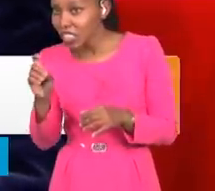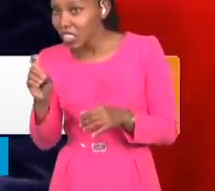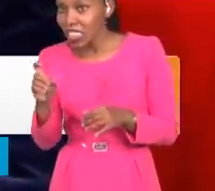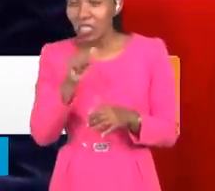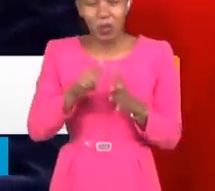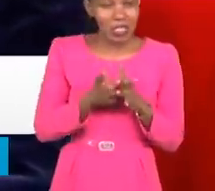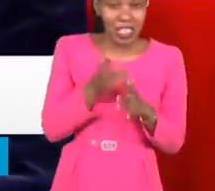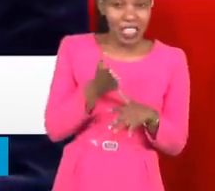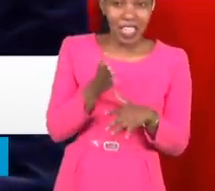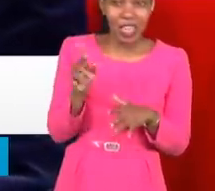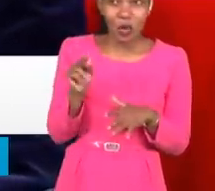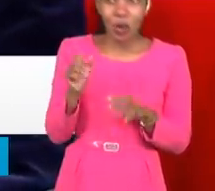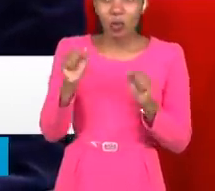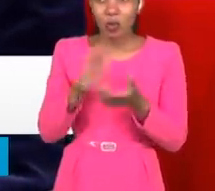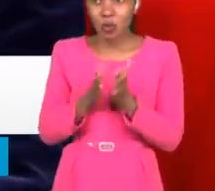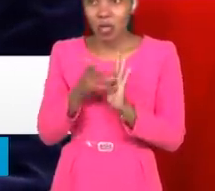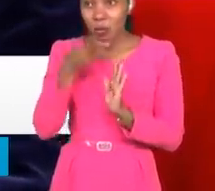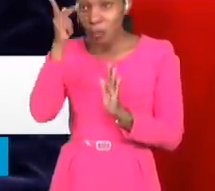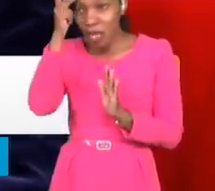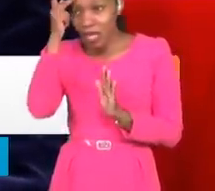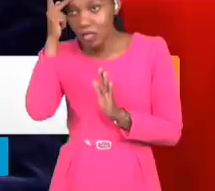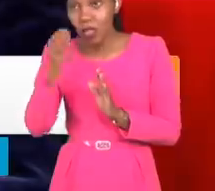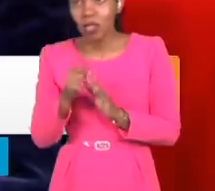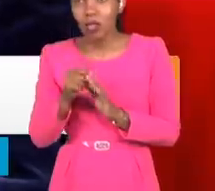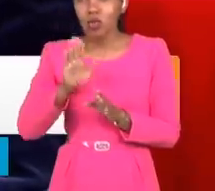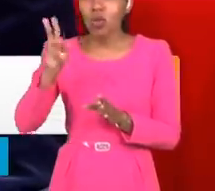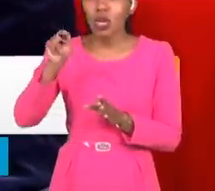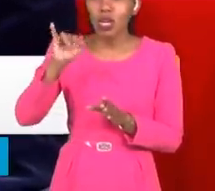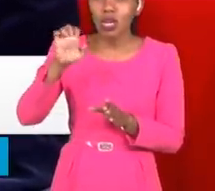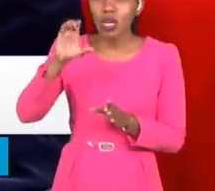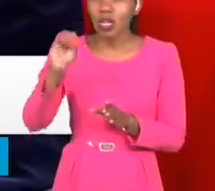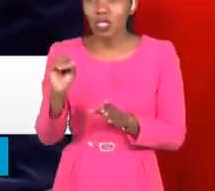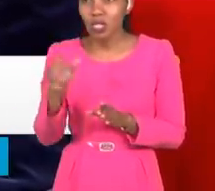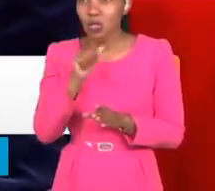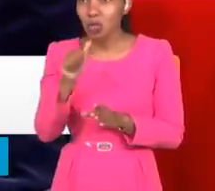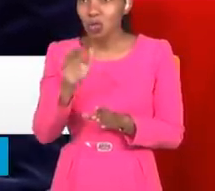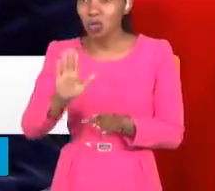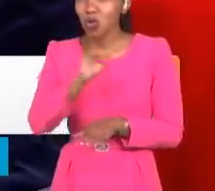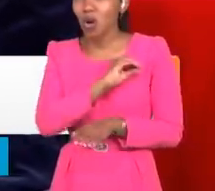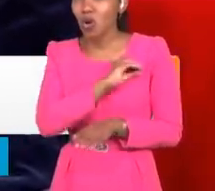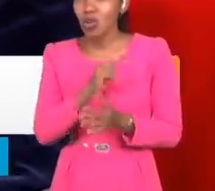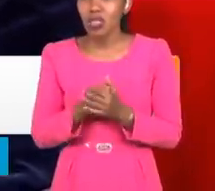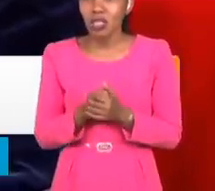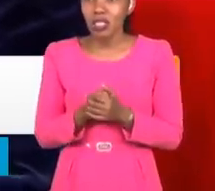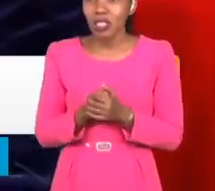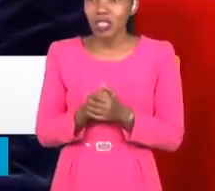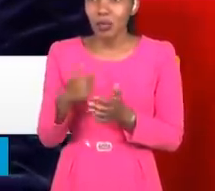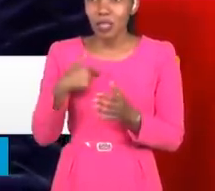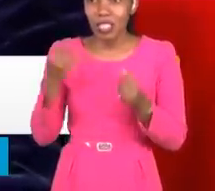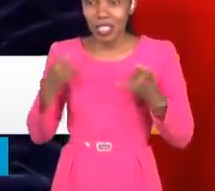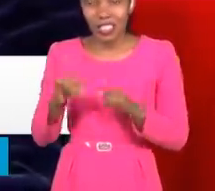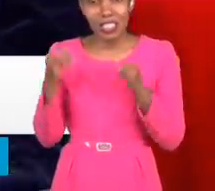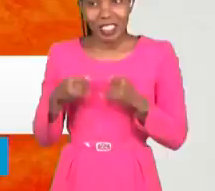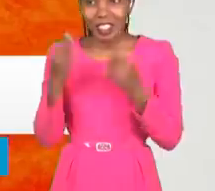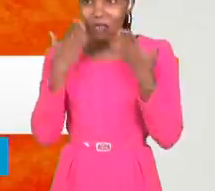there. No, you can be a parent yeah to a nephew yeah or a niece. Oh, not I've necessarily tried you are I've old. Tried. I've tried. Yeah. I've tried. Now, uh-huh. that's